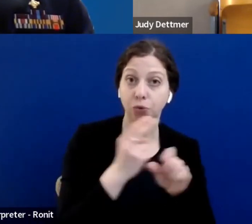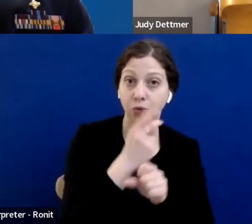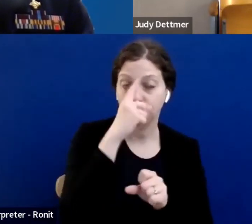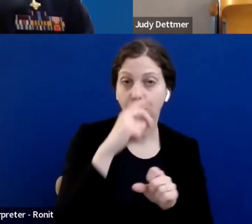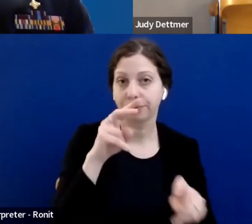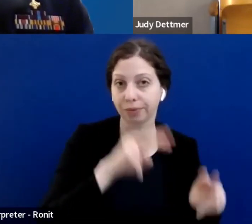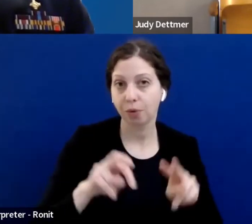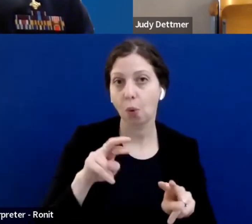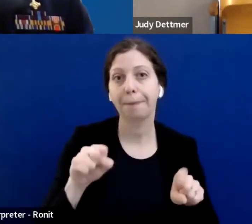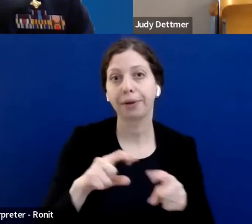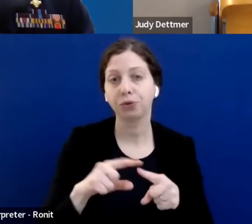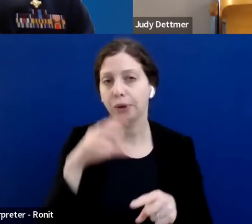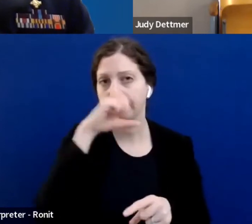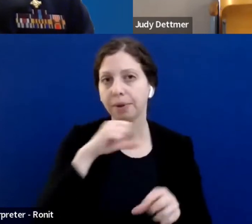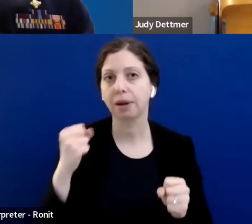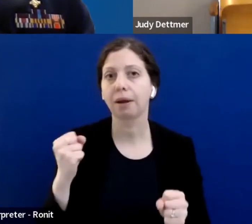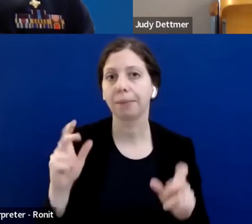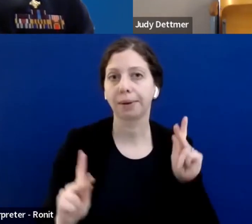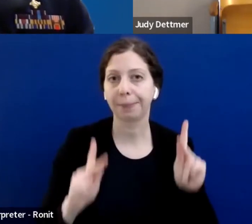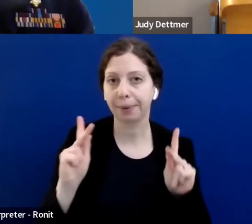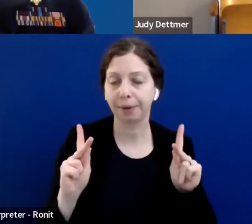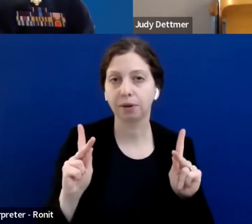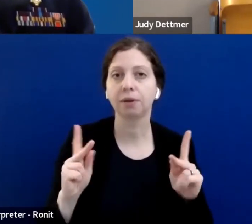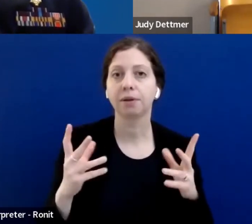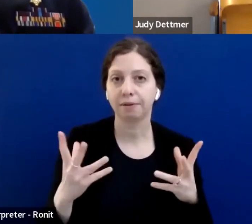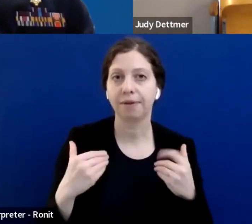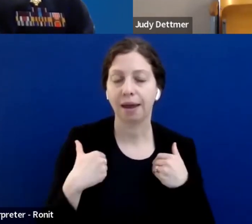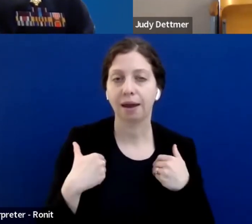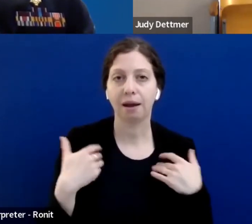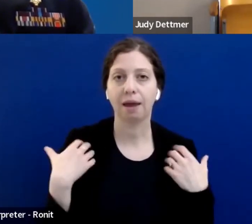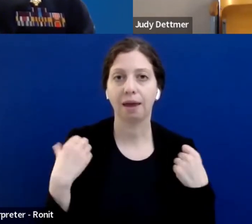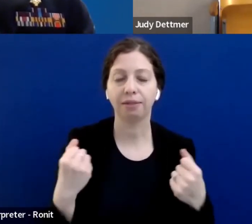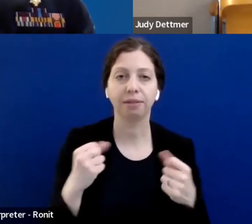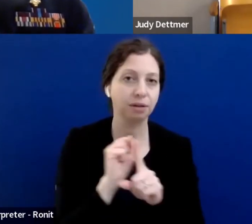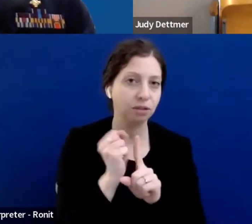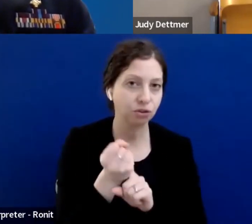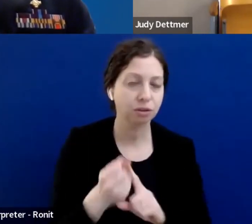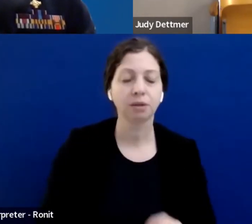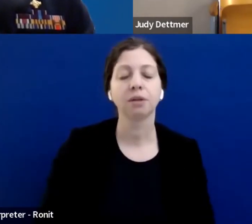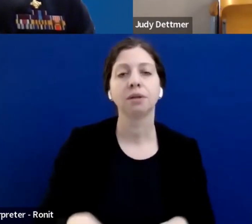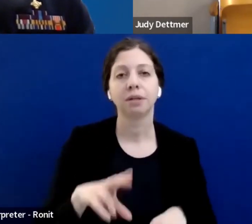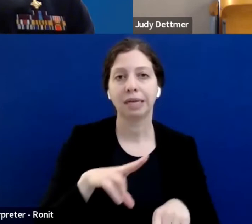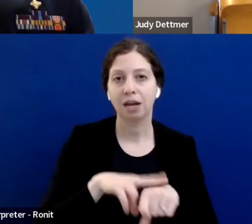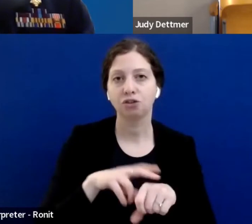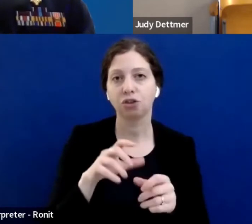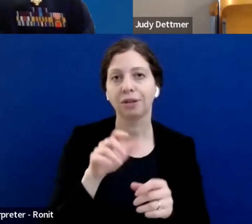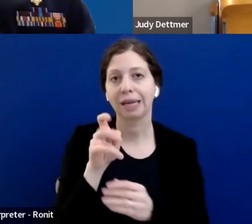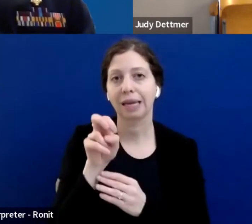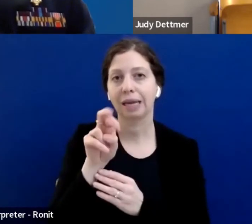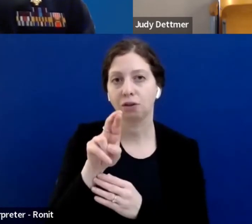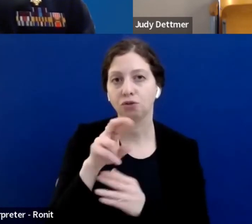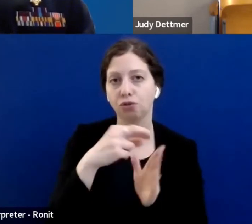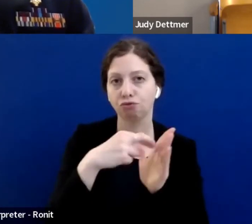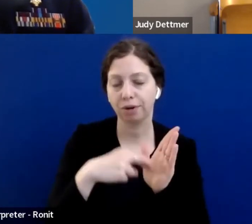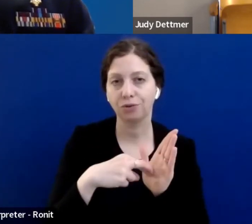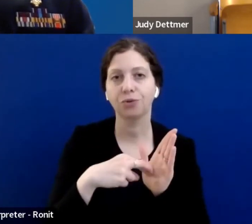to basically estimate how many people have had a health condition, is the National Cancer Registry, in